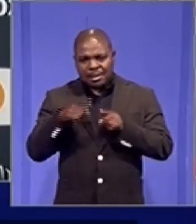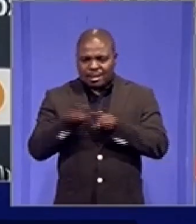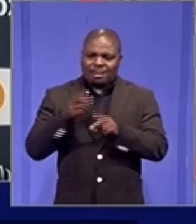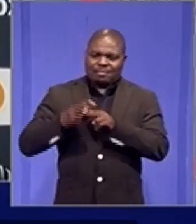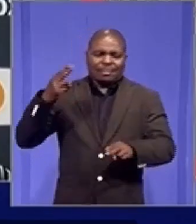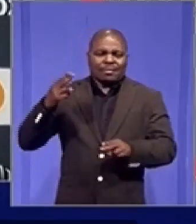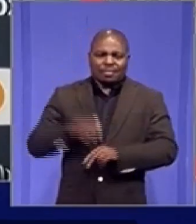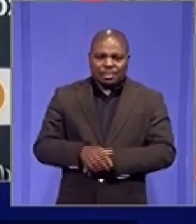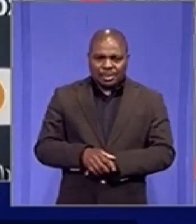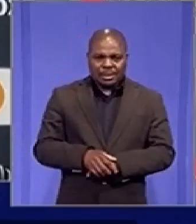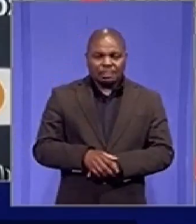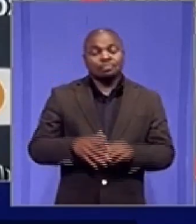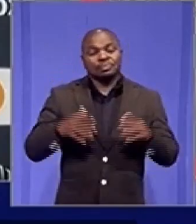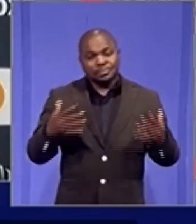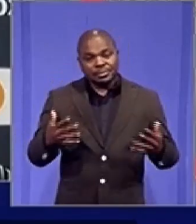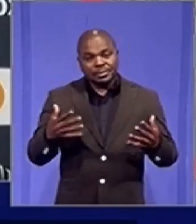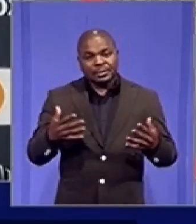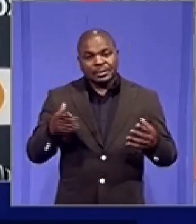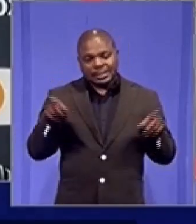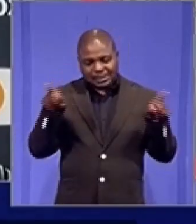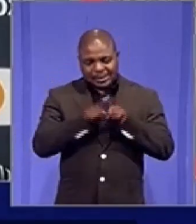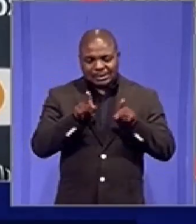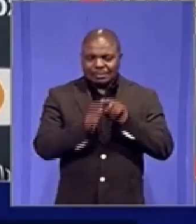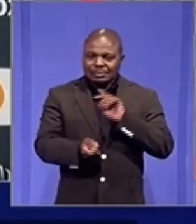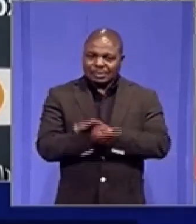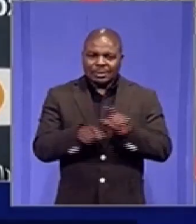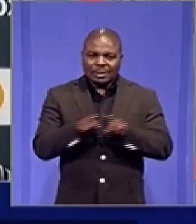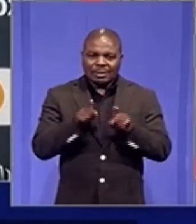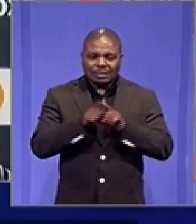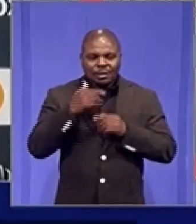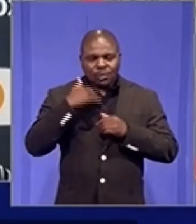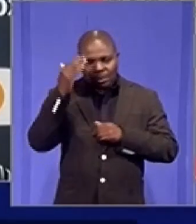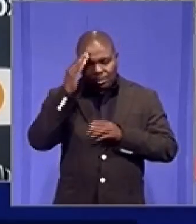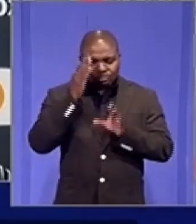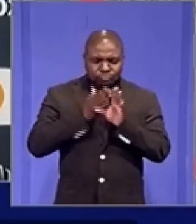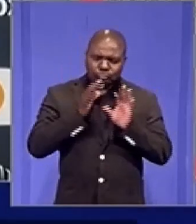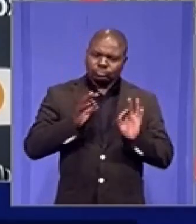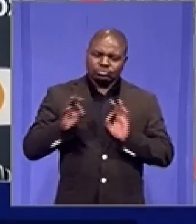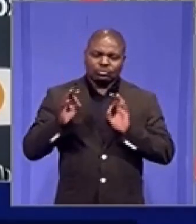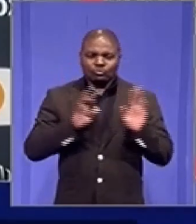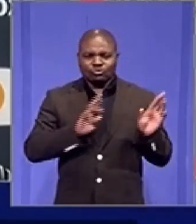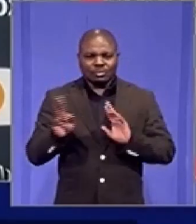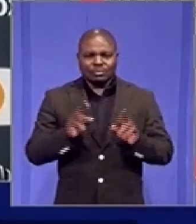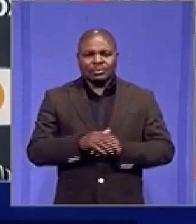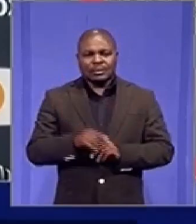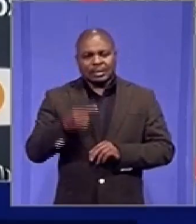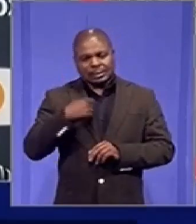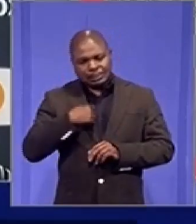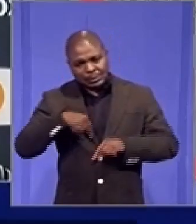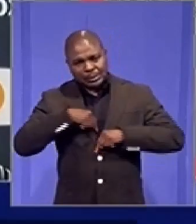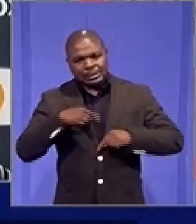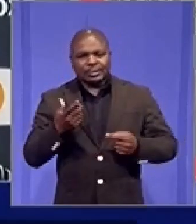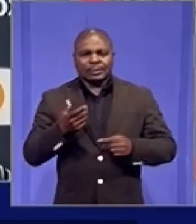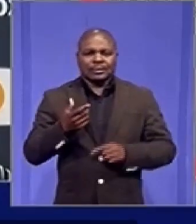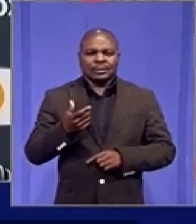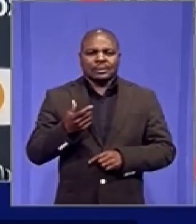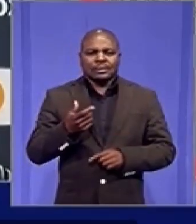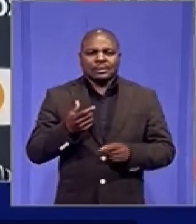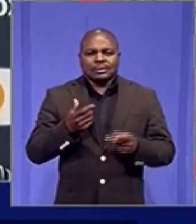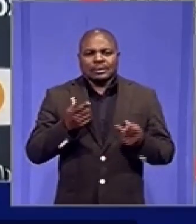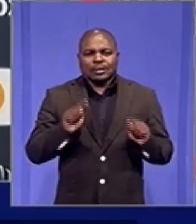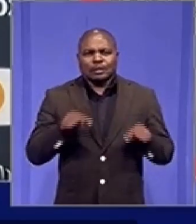final. So I think we're in the same boat, you know, mental-wise. Every game that we play now, we can't afford to not to capitalize